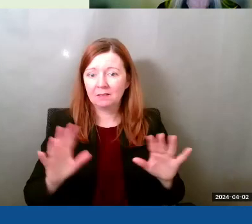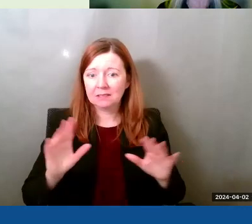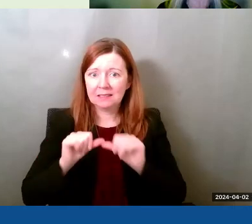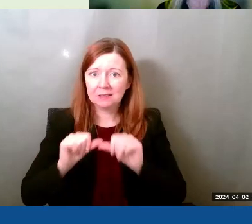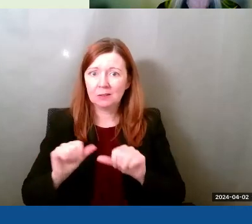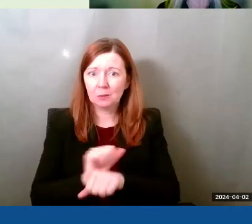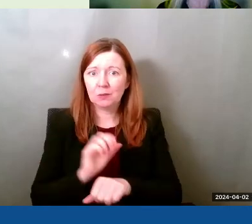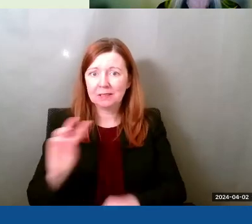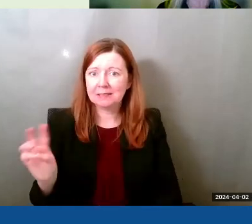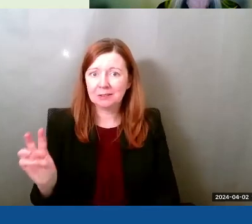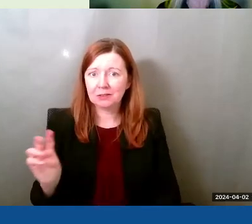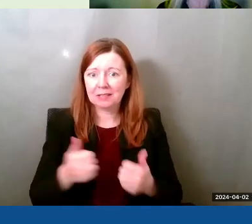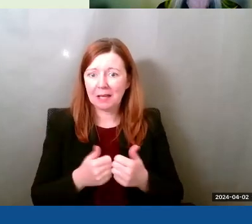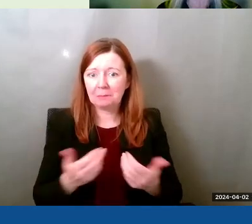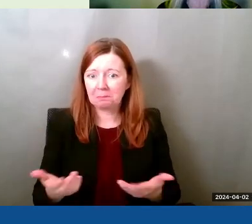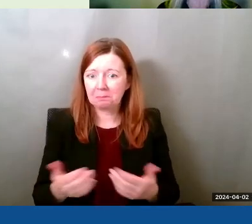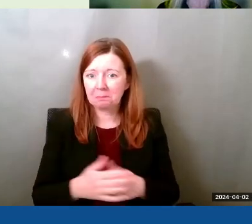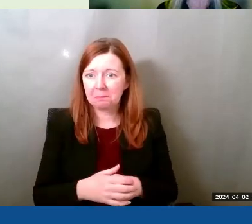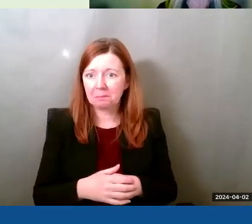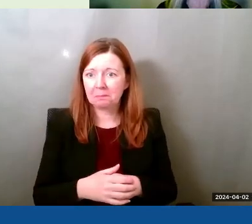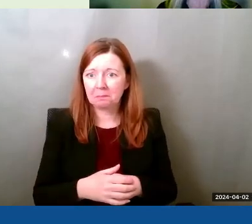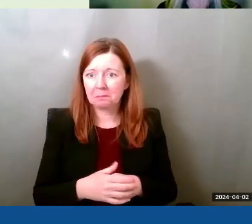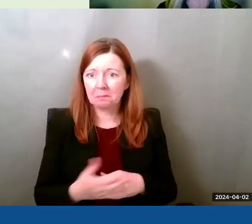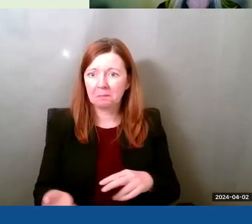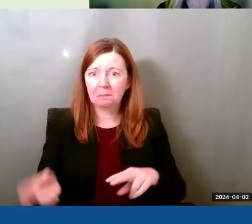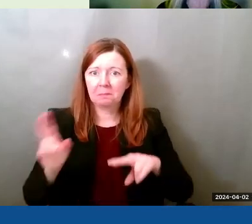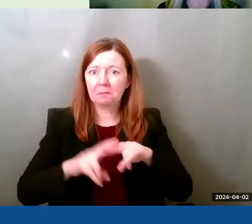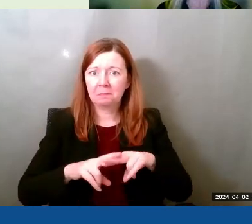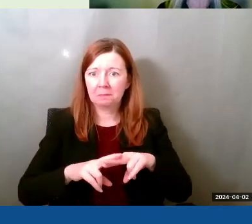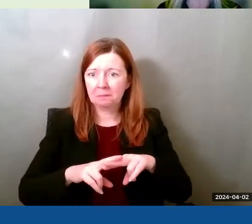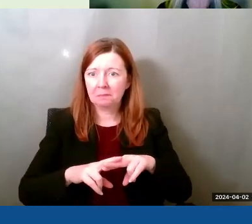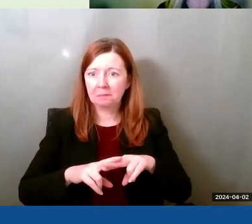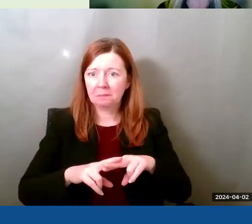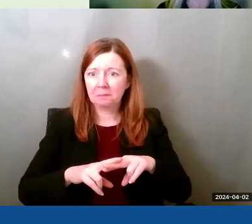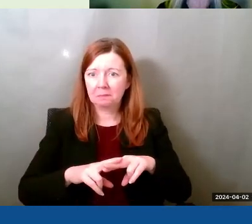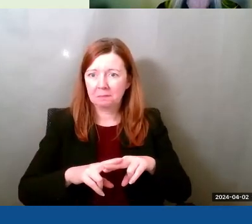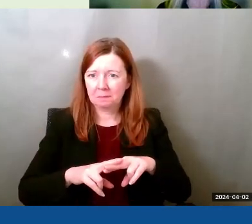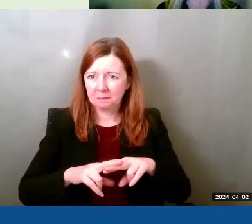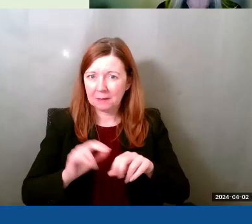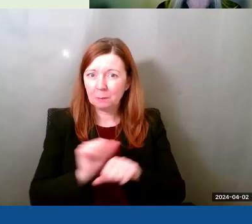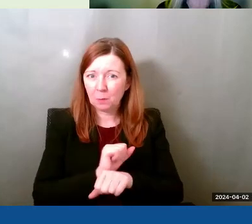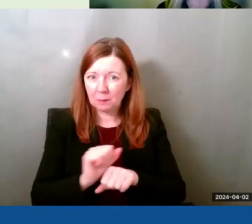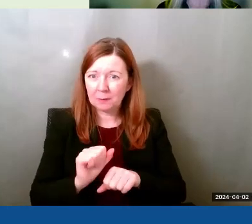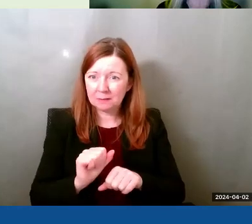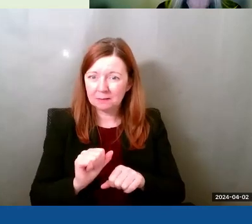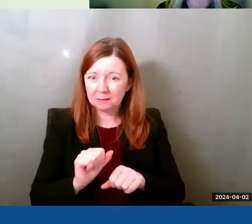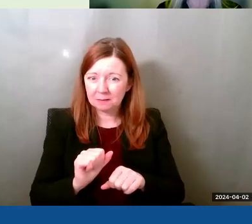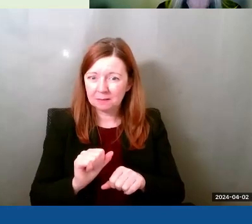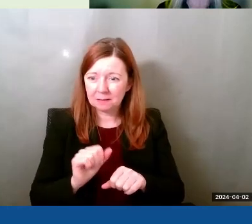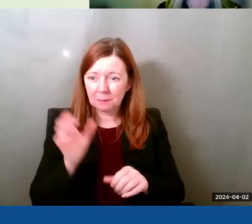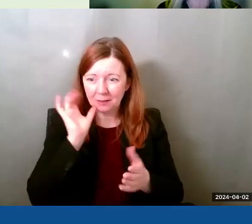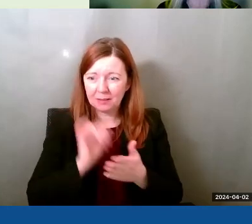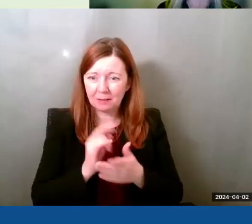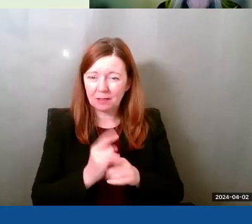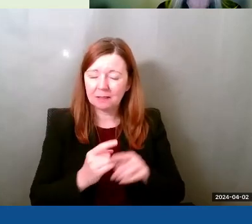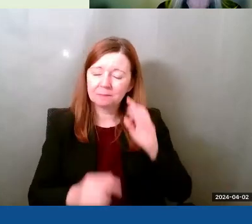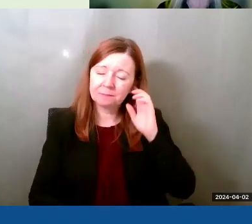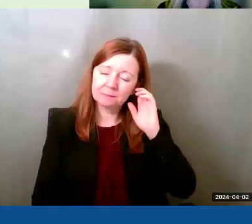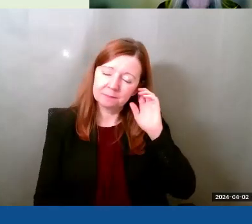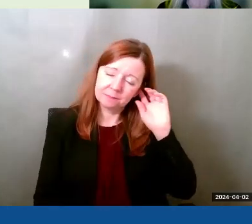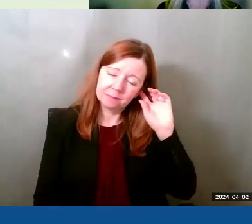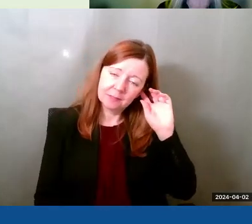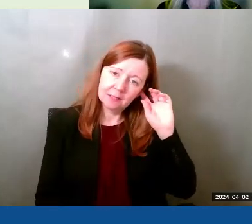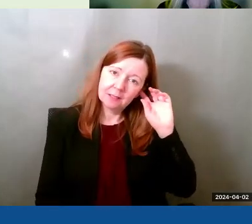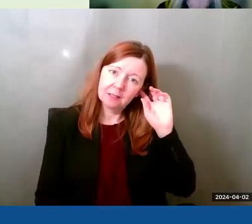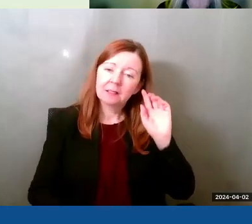to work the Sixers game, and you would increase. There'd be an increase in employment. Is what am I hearing that? There is an